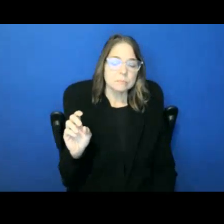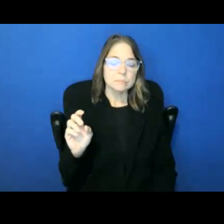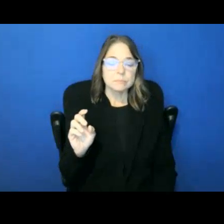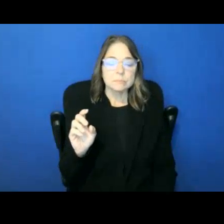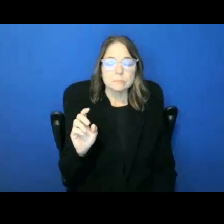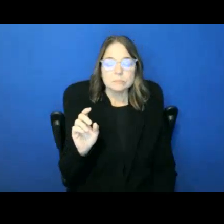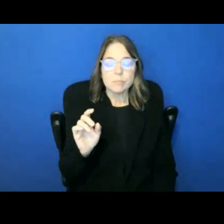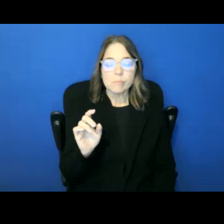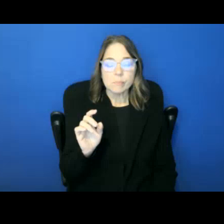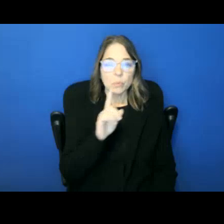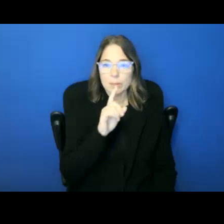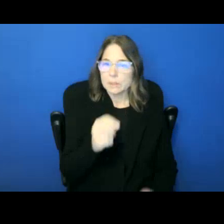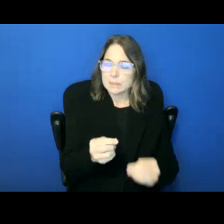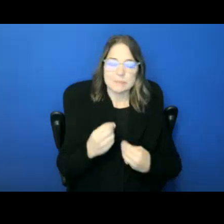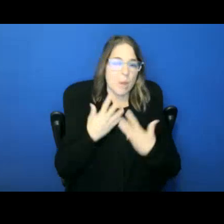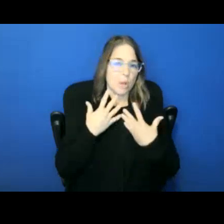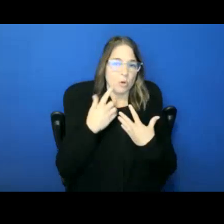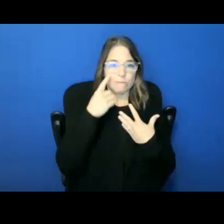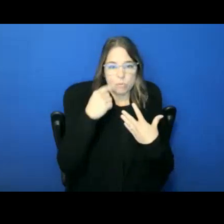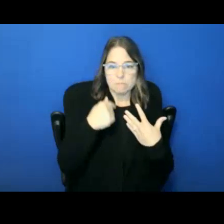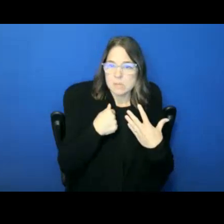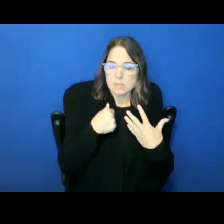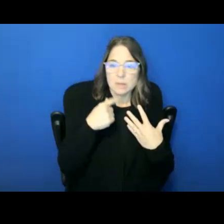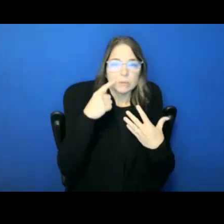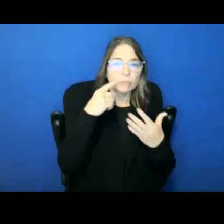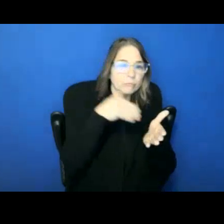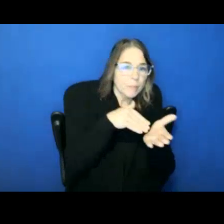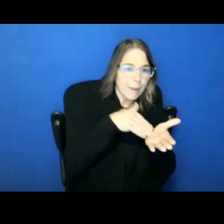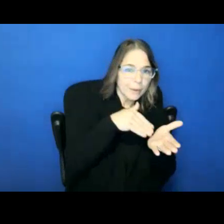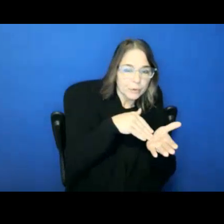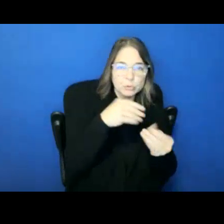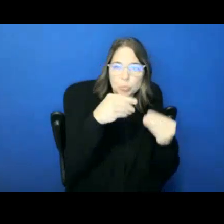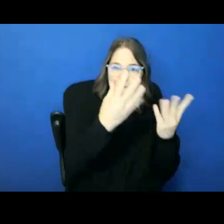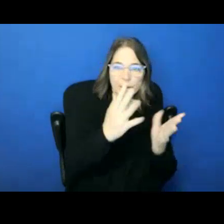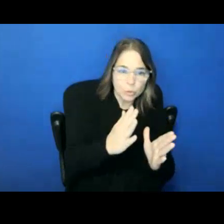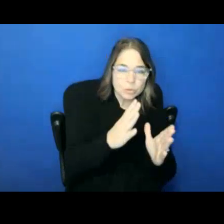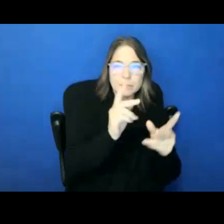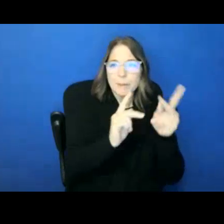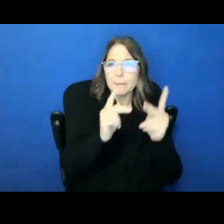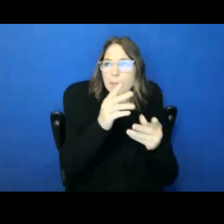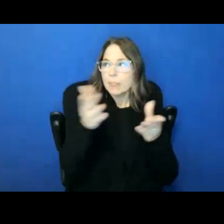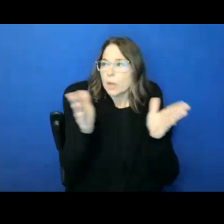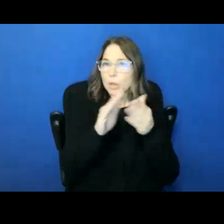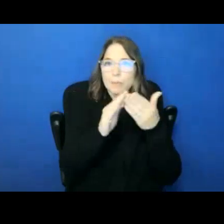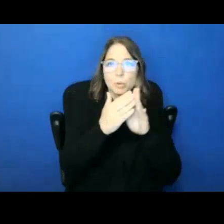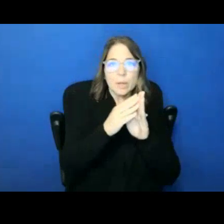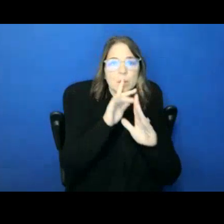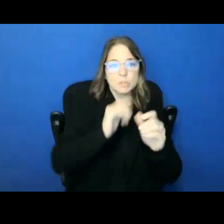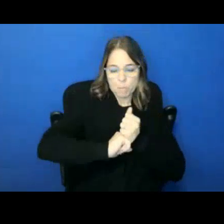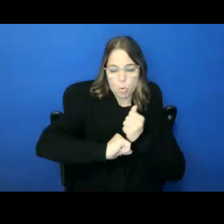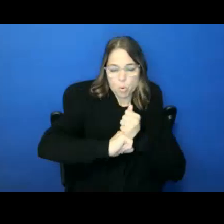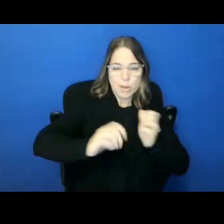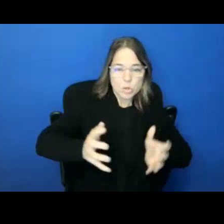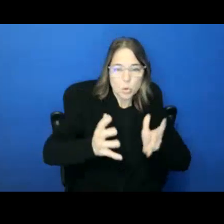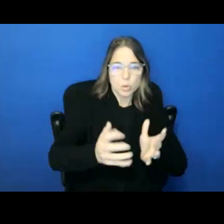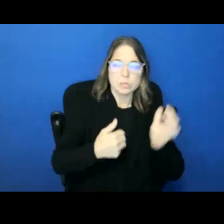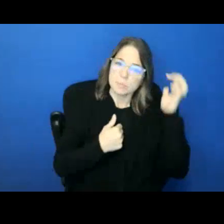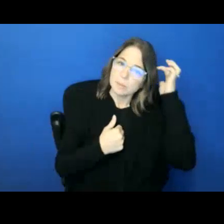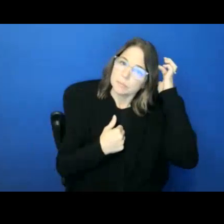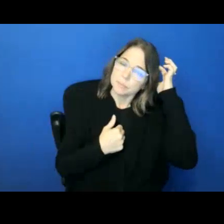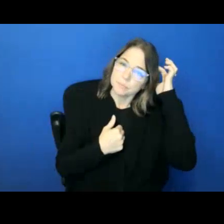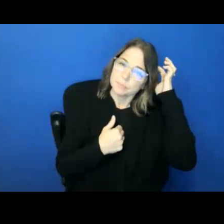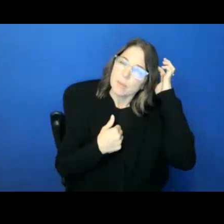incredibly inspiring thing to have providers and people in the community that supported and encouraged me. And so I didn't